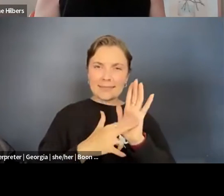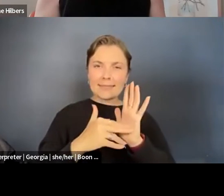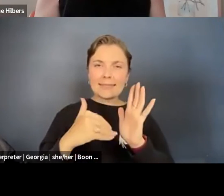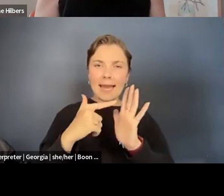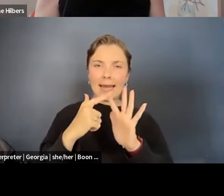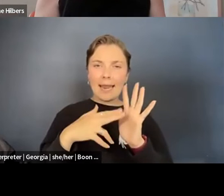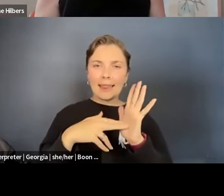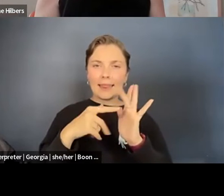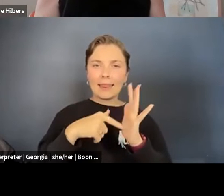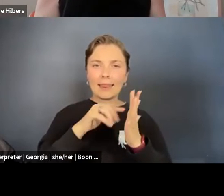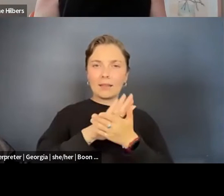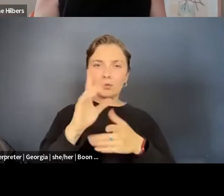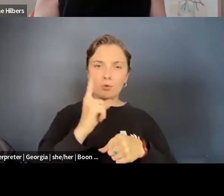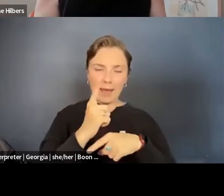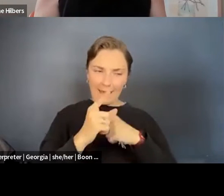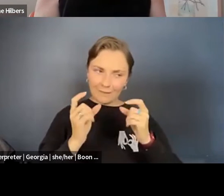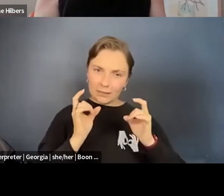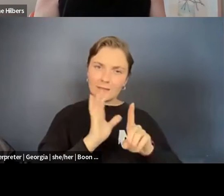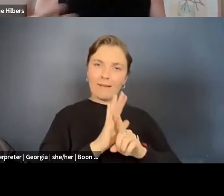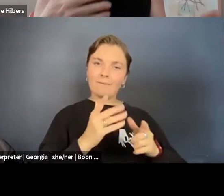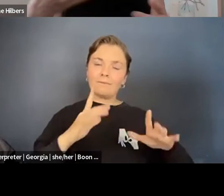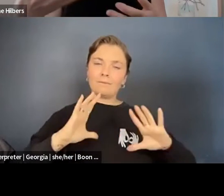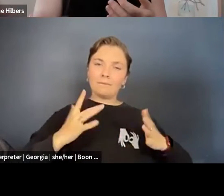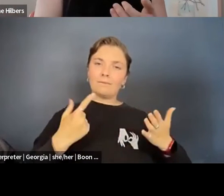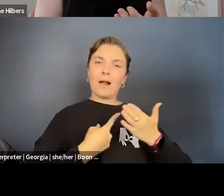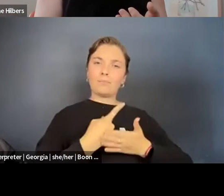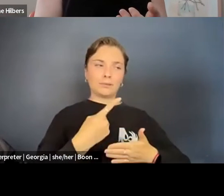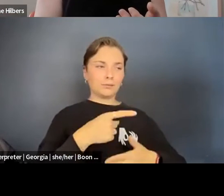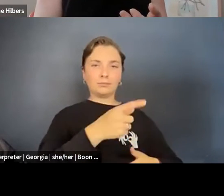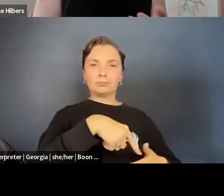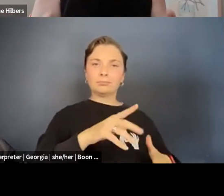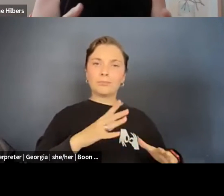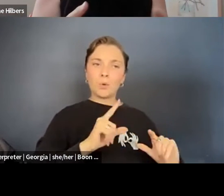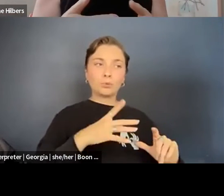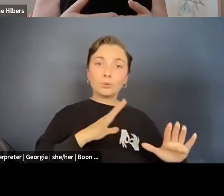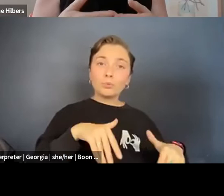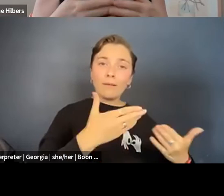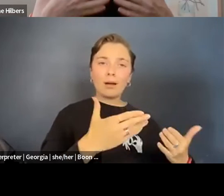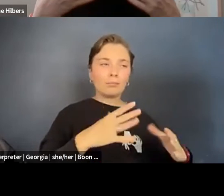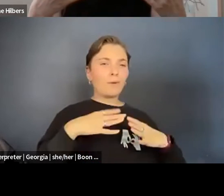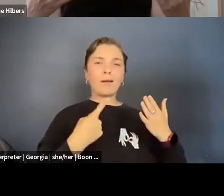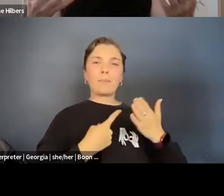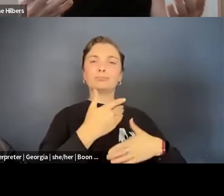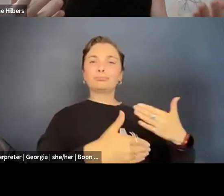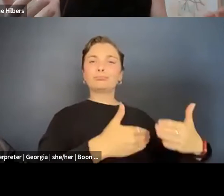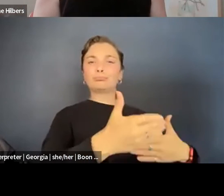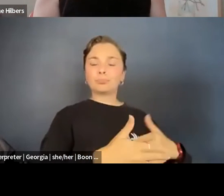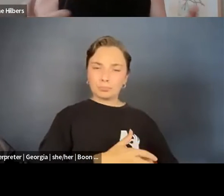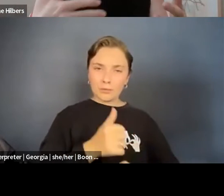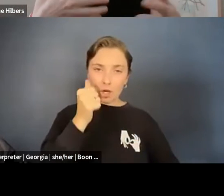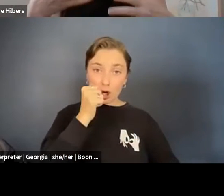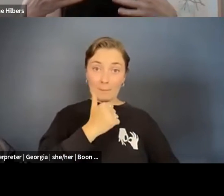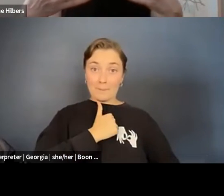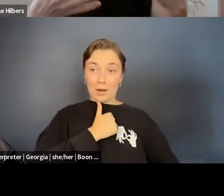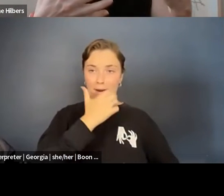emergence to happen in the moment for what everyone wishes to offer up. And I know for my